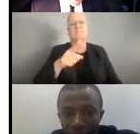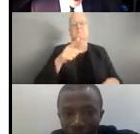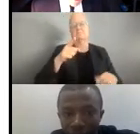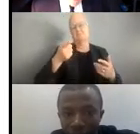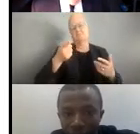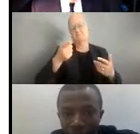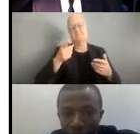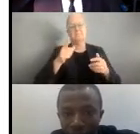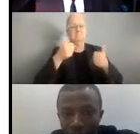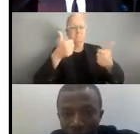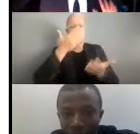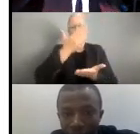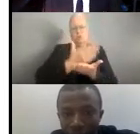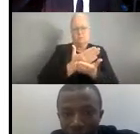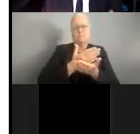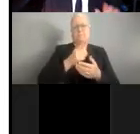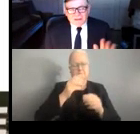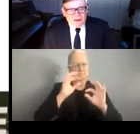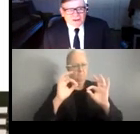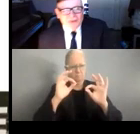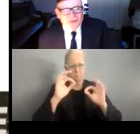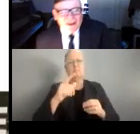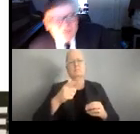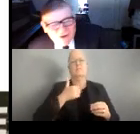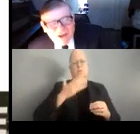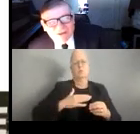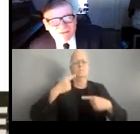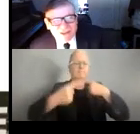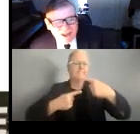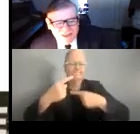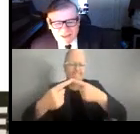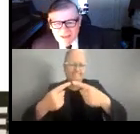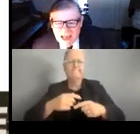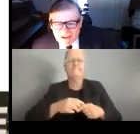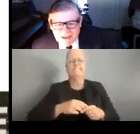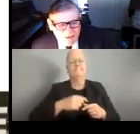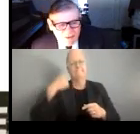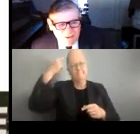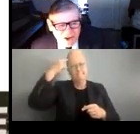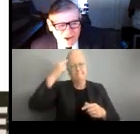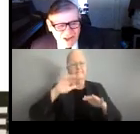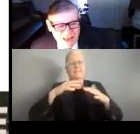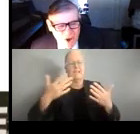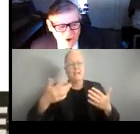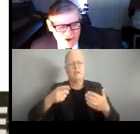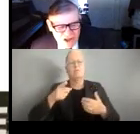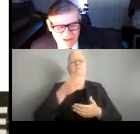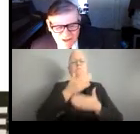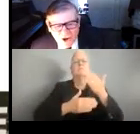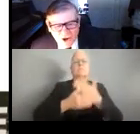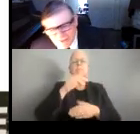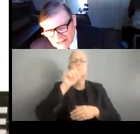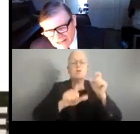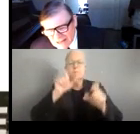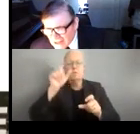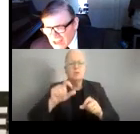useful roundup. So let's press on now to look at the key thing about how disabled people can get beyond just living